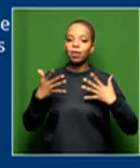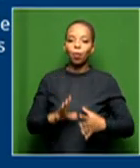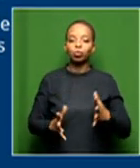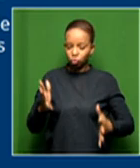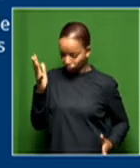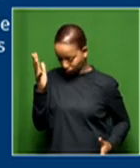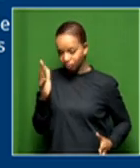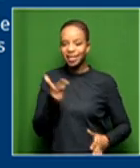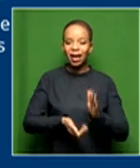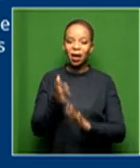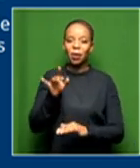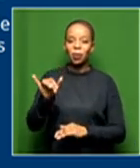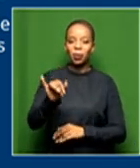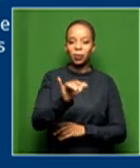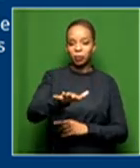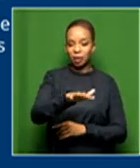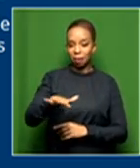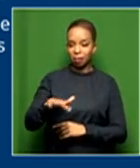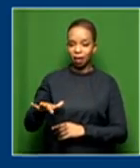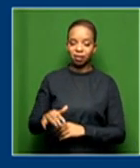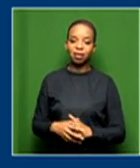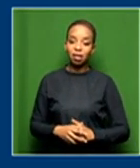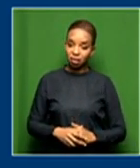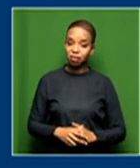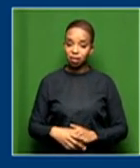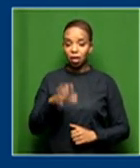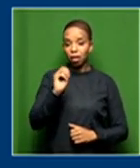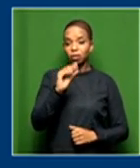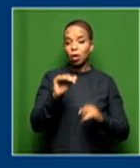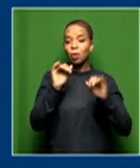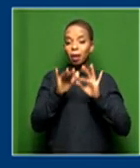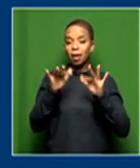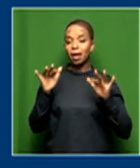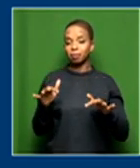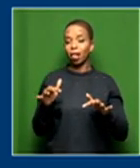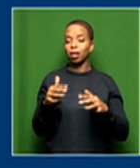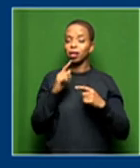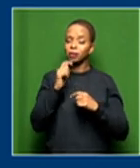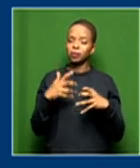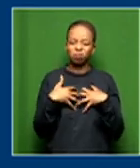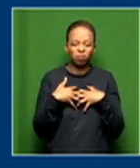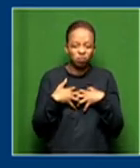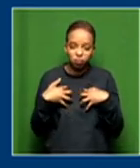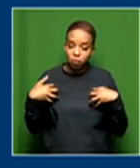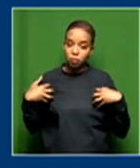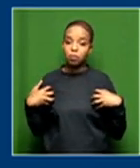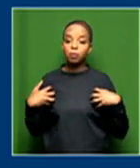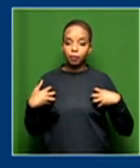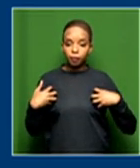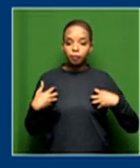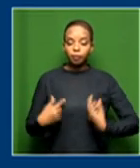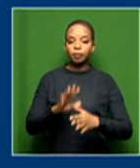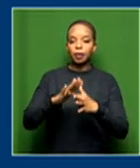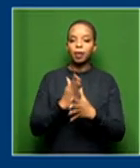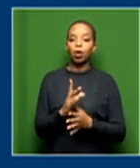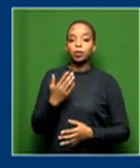for divorces, and there's been a 20% increase in divorce. So people are taking strain. And because at Mygrow we've got all of the technology